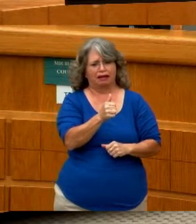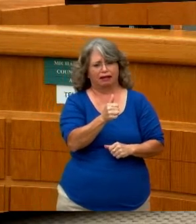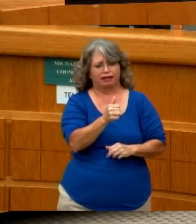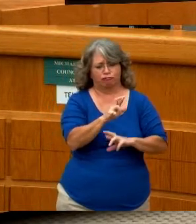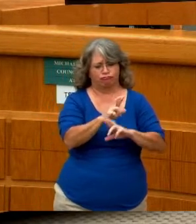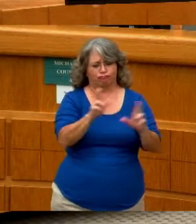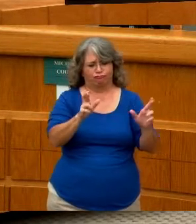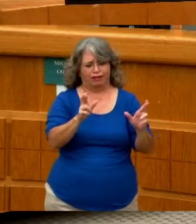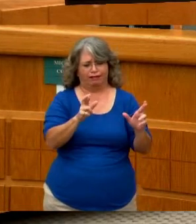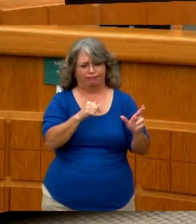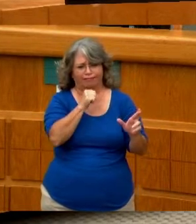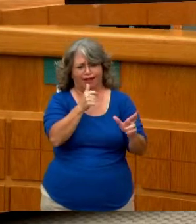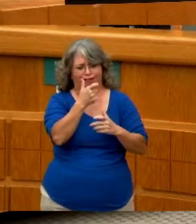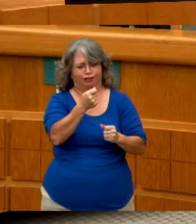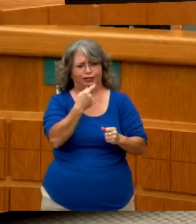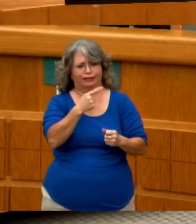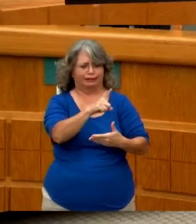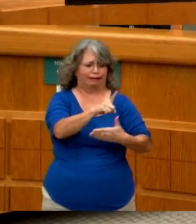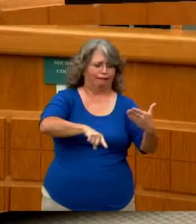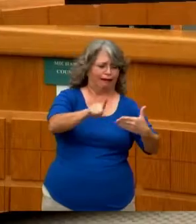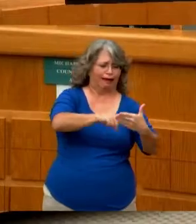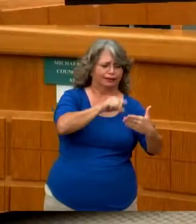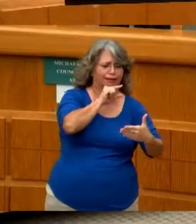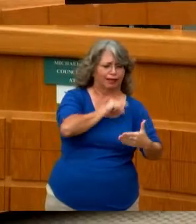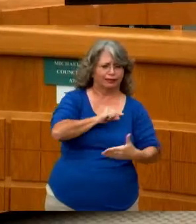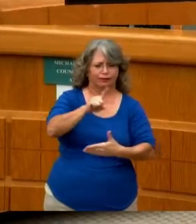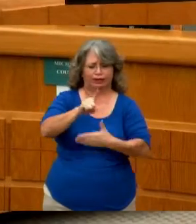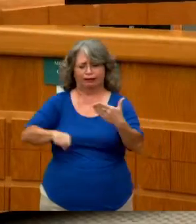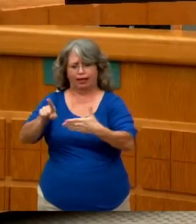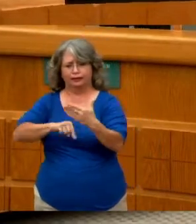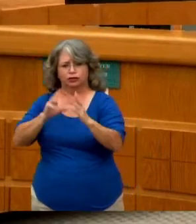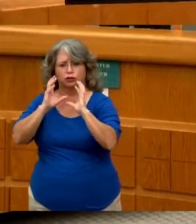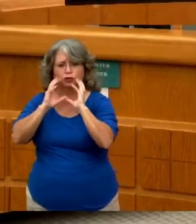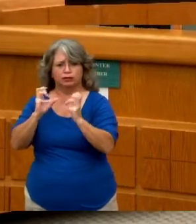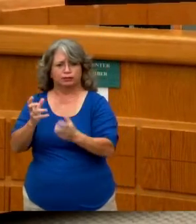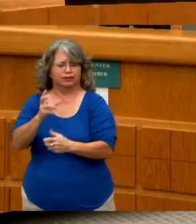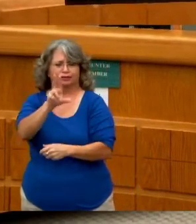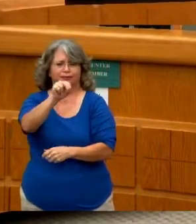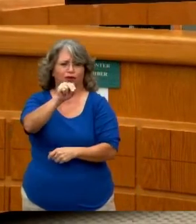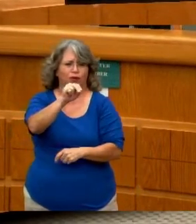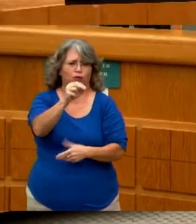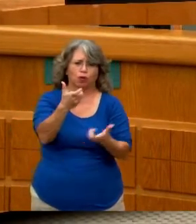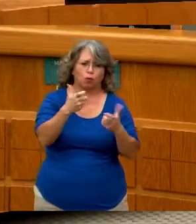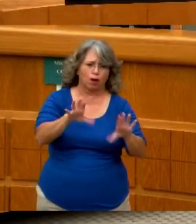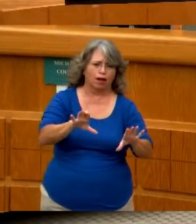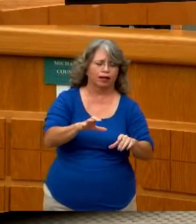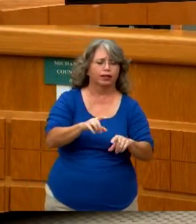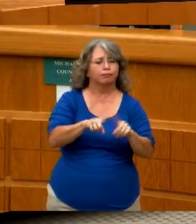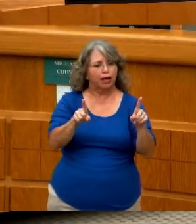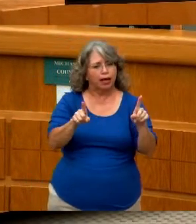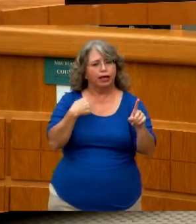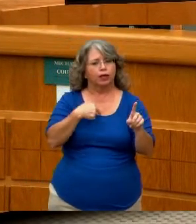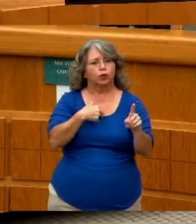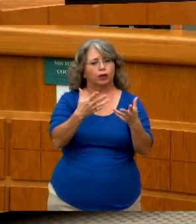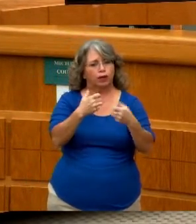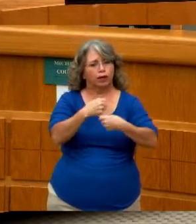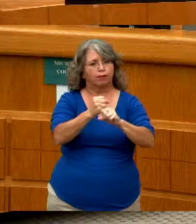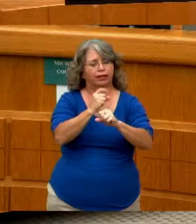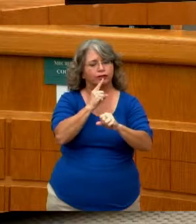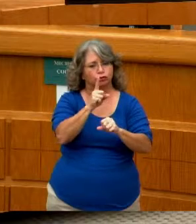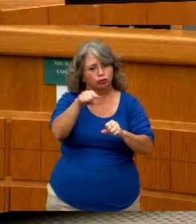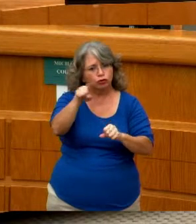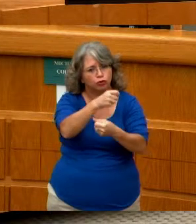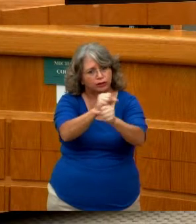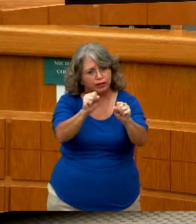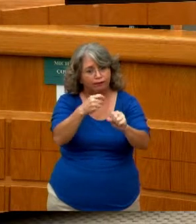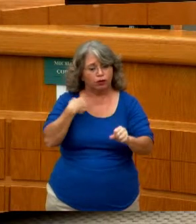part or anybody else's of saying we're canceling Thanksgiving, we're canceling Christmas. We don't want to do that. But we want to make sure